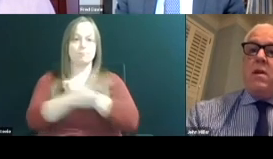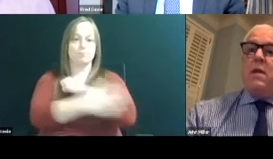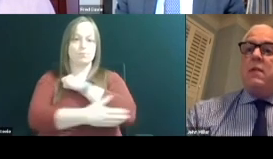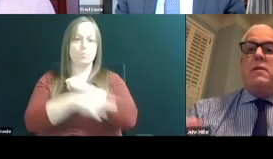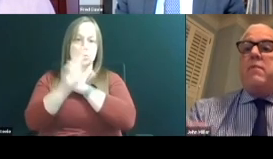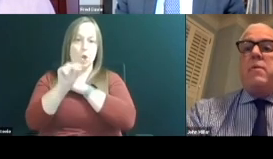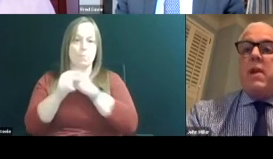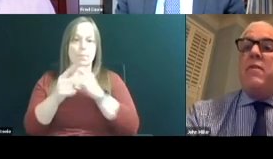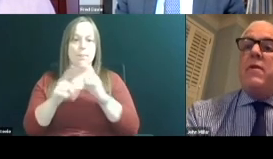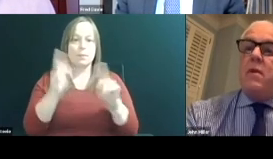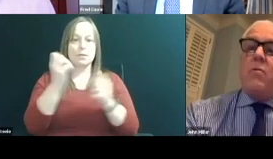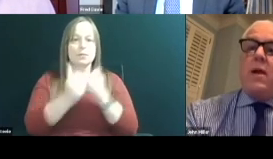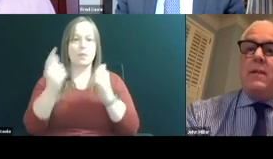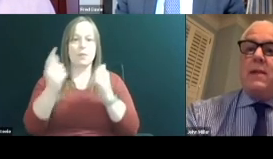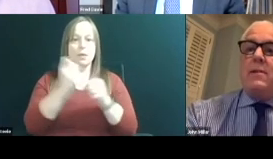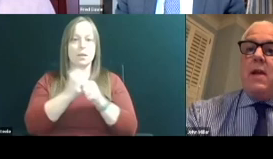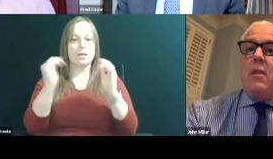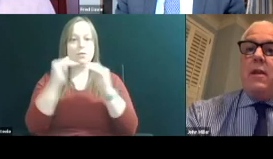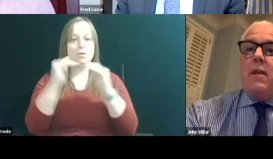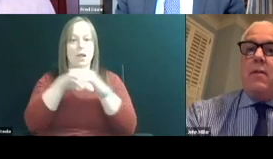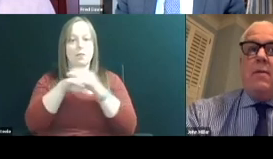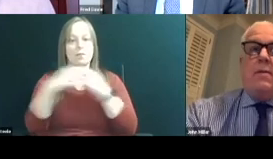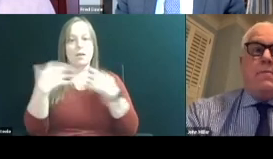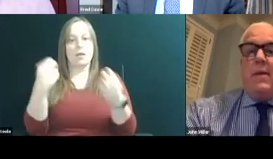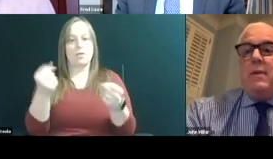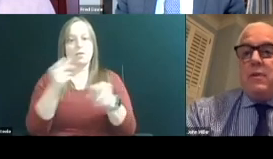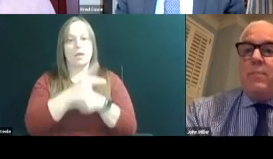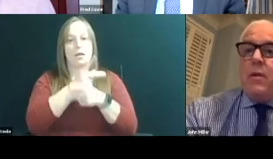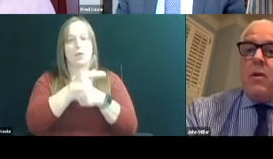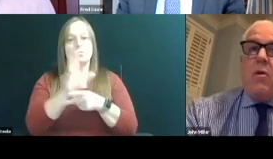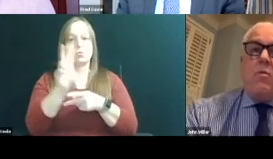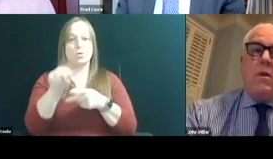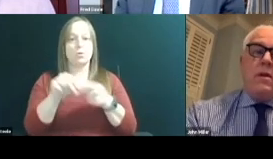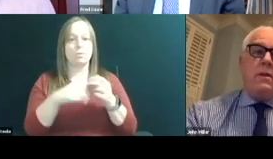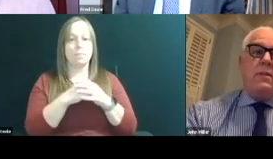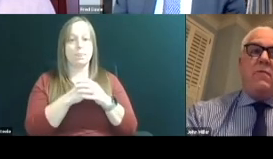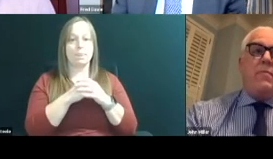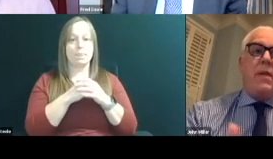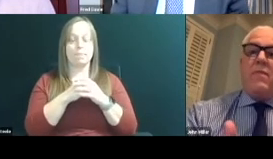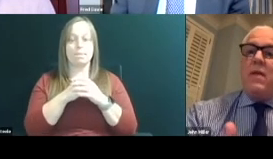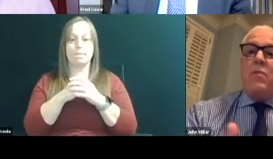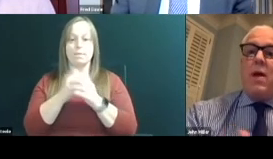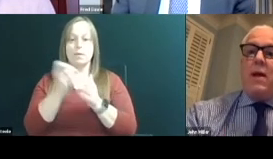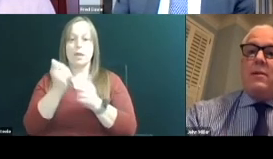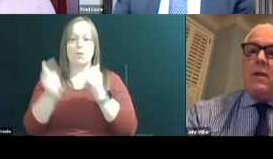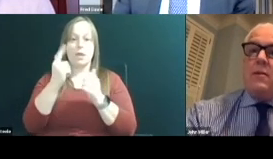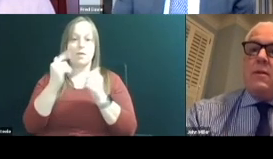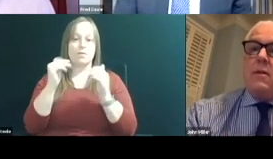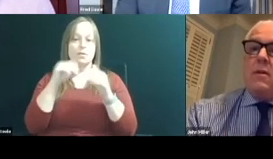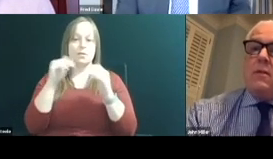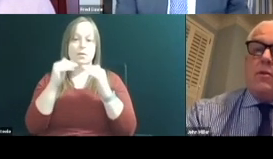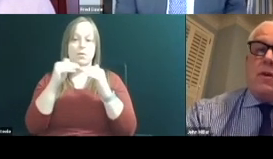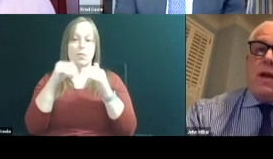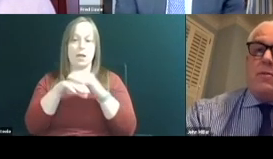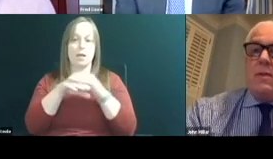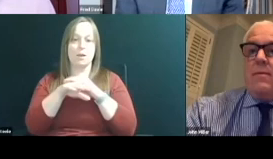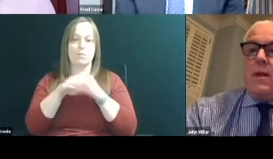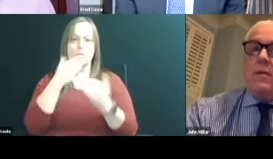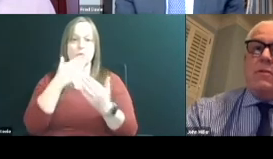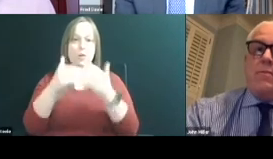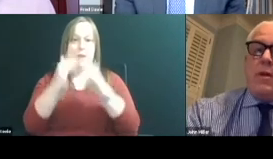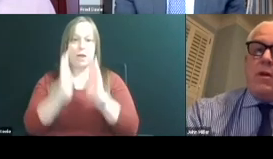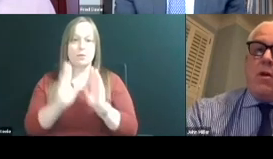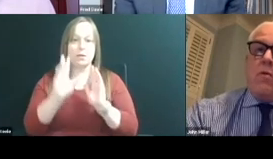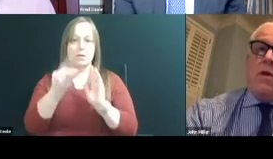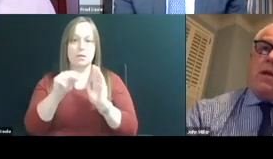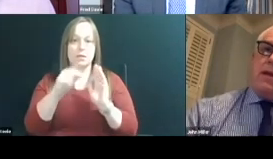no. Does everybody have equal access to healthcare? The answer has been no. Does everybody have equal access to good housing? The